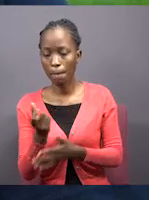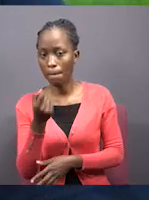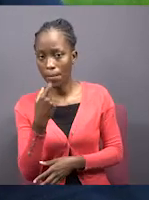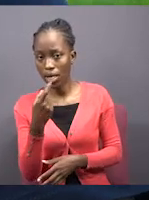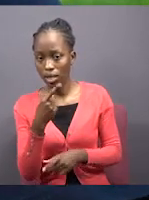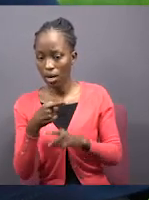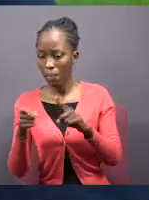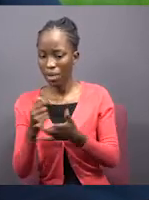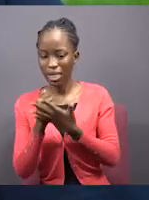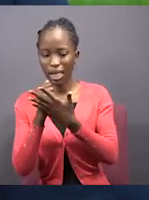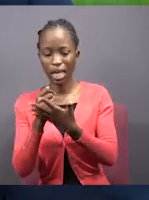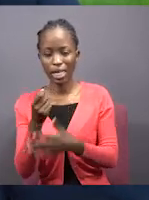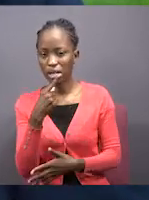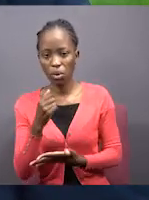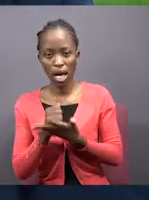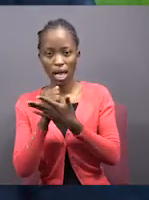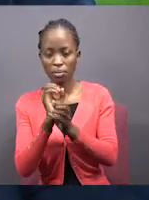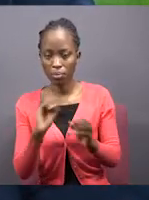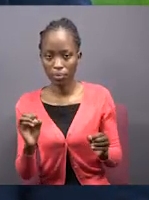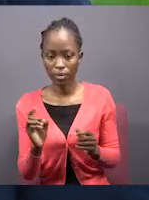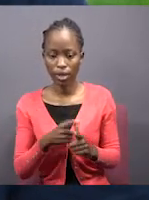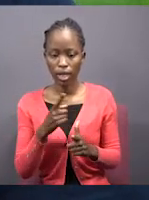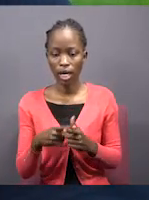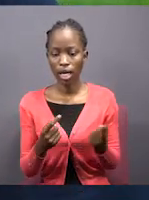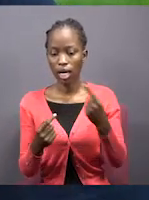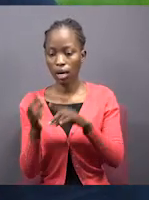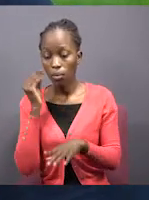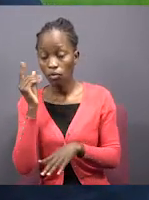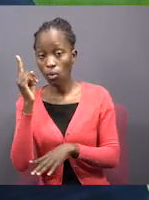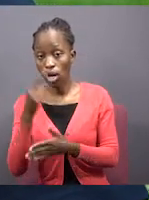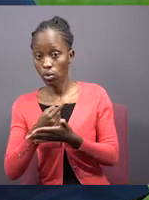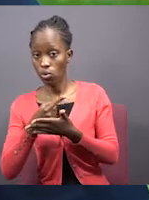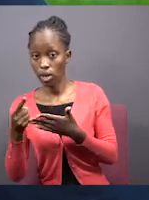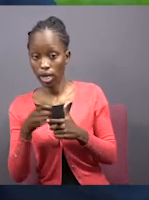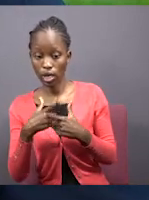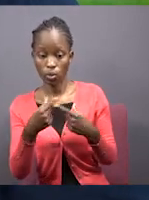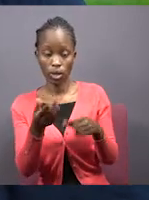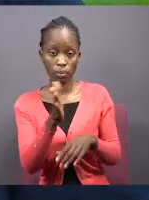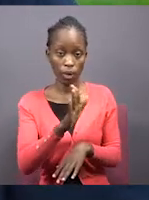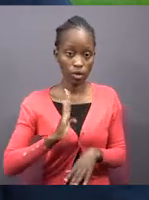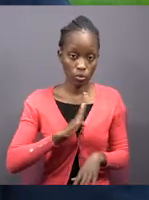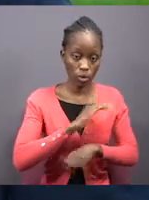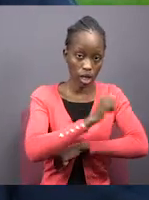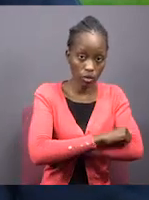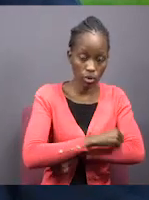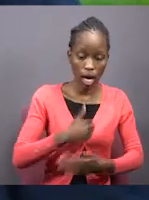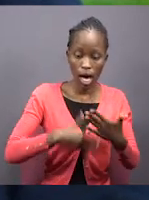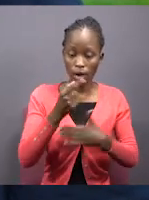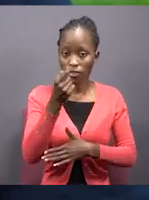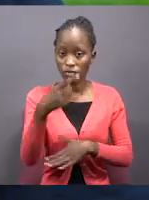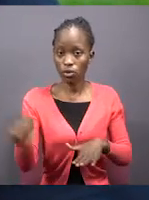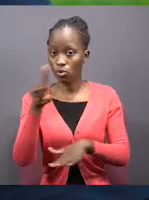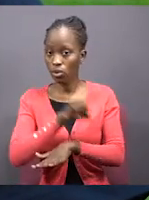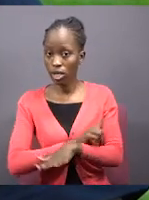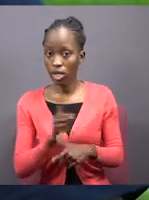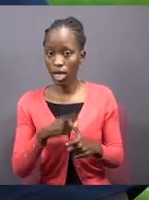came home for 1 week and he went back to school. After a few days, he was brought by the school van to the hospital